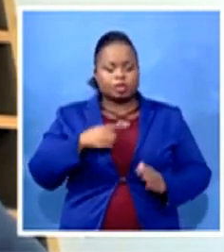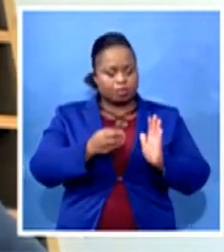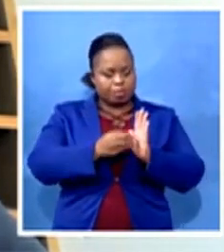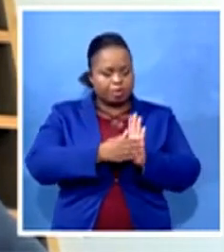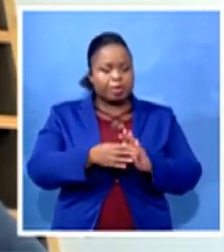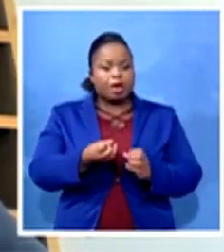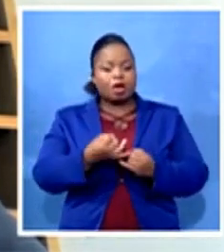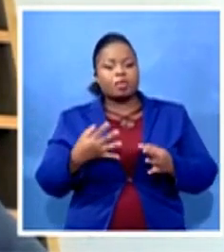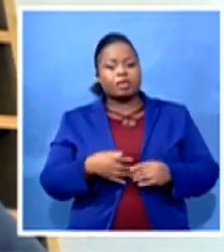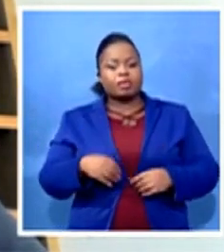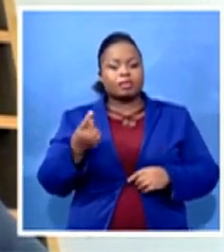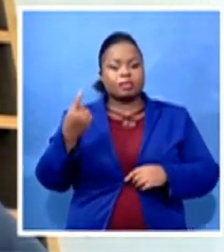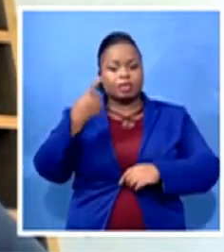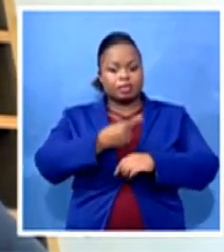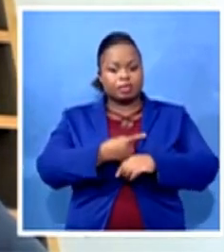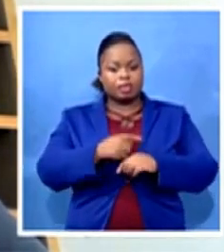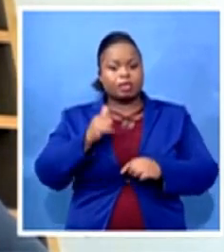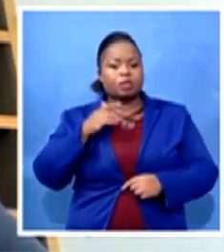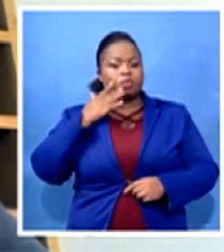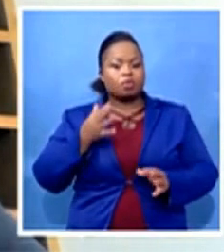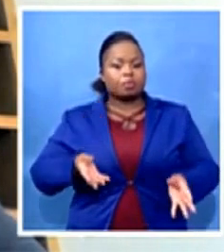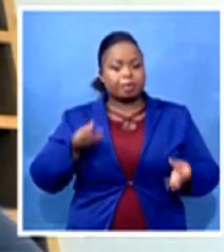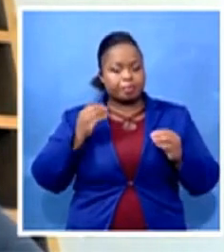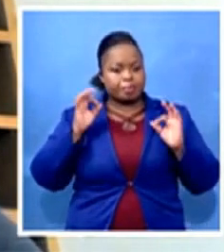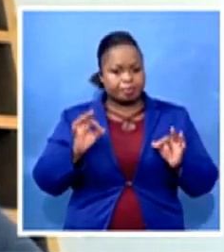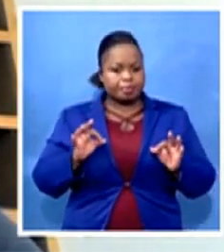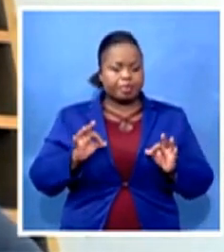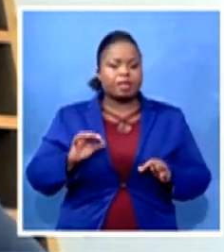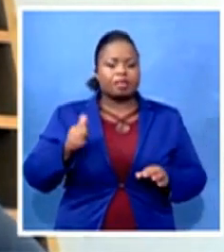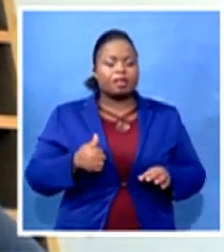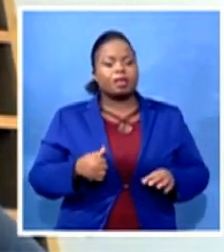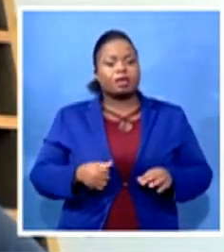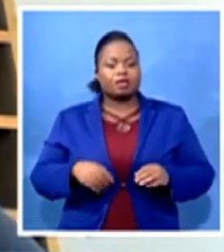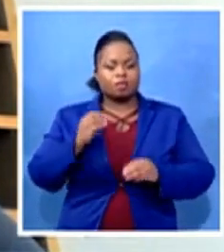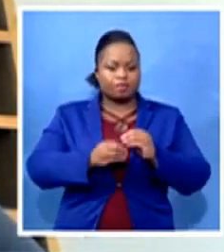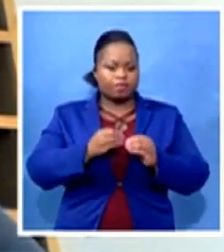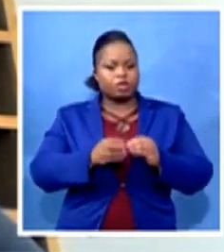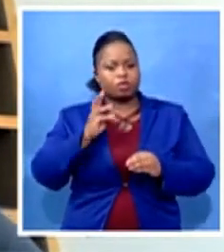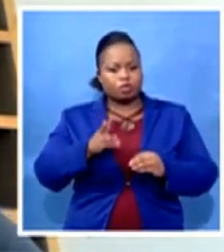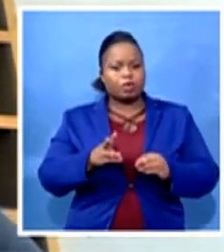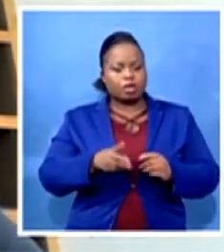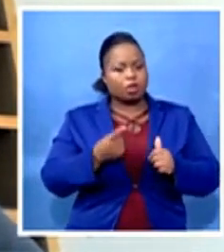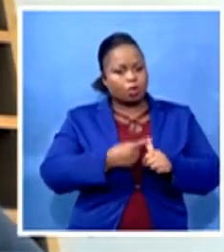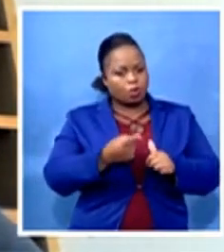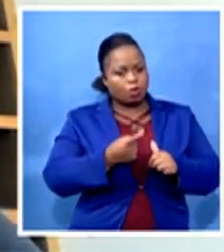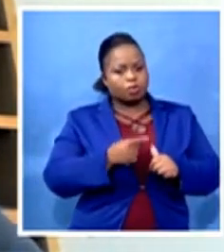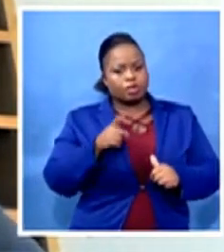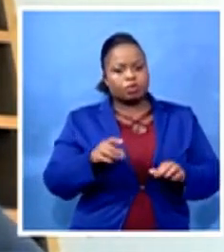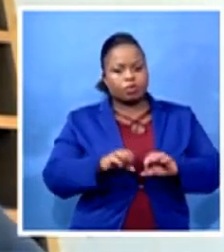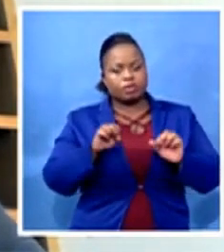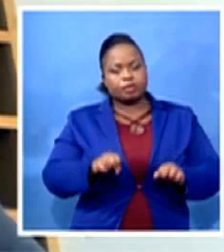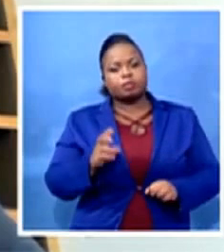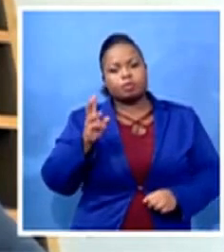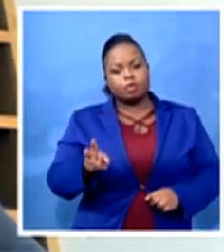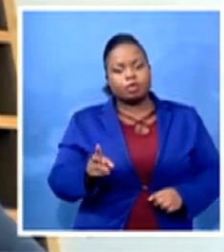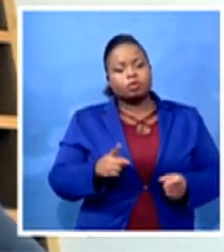accurate reading, it will correct itself automatically. So we encourage them to phone